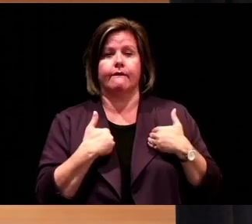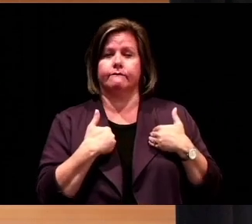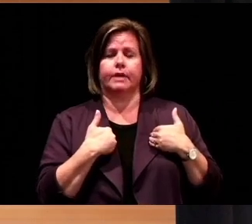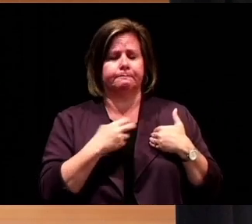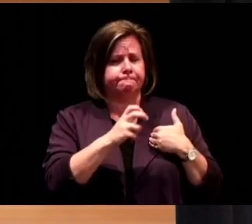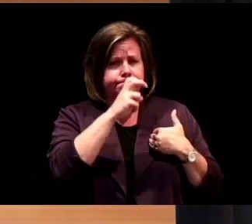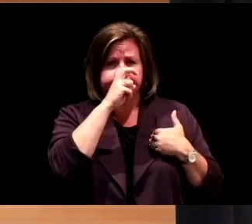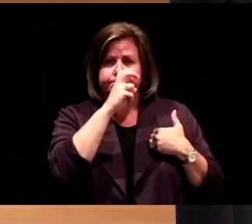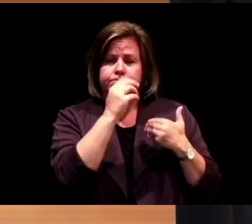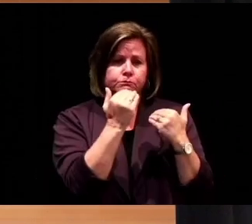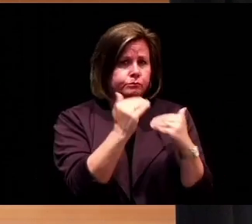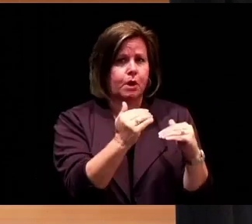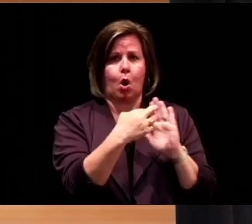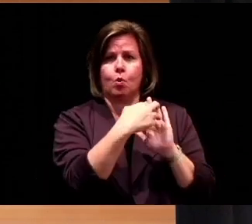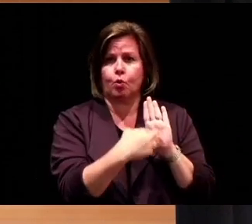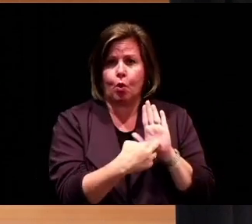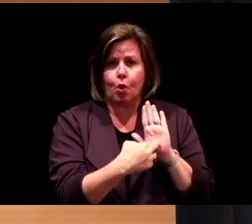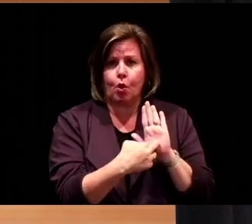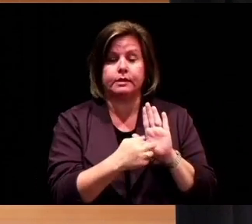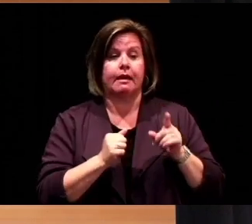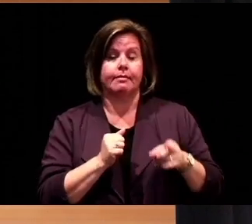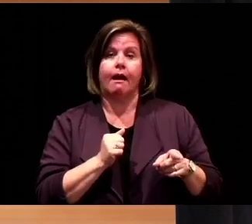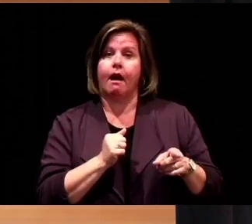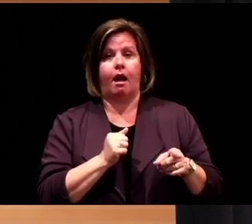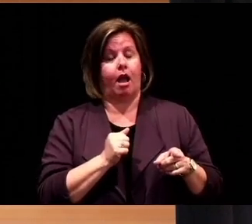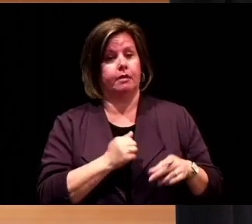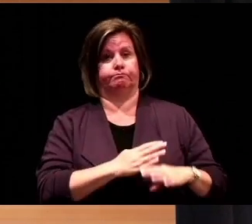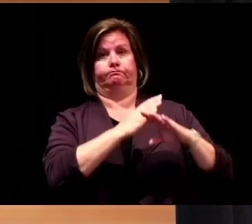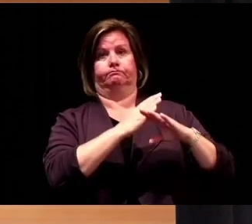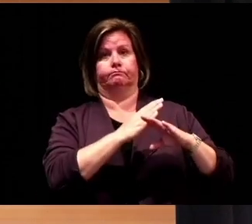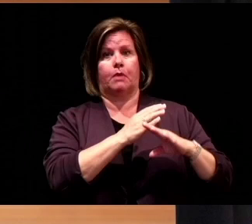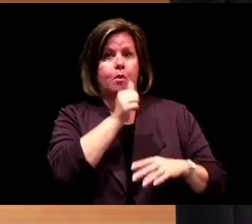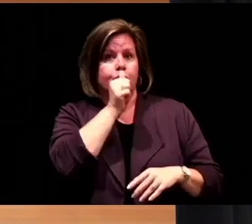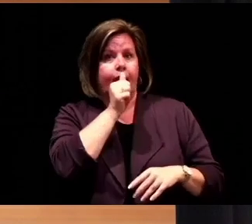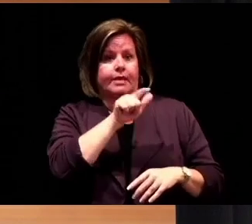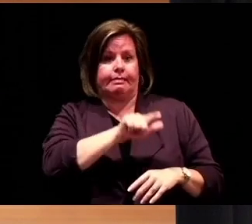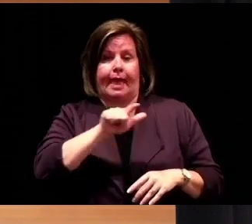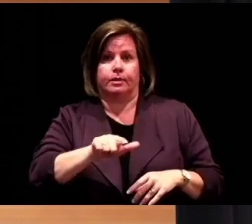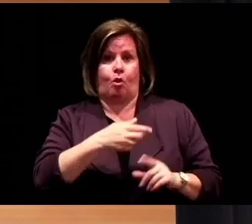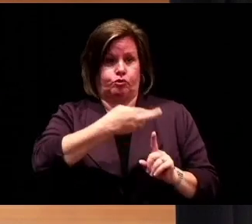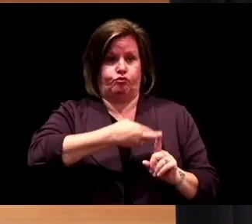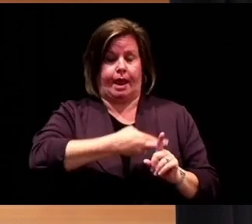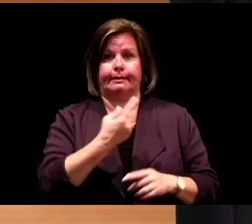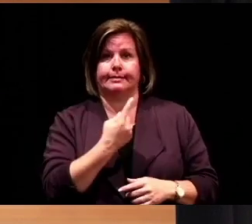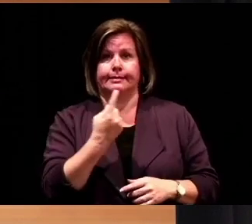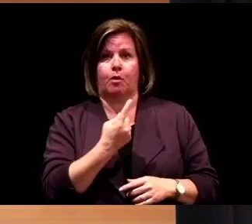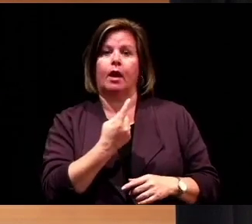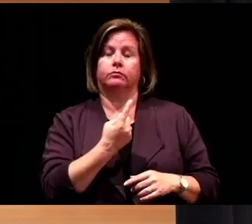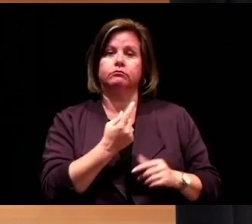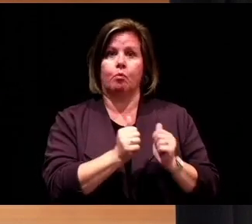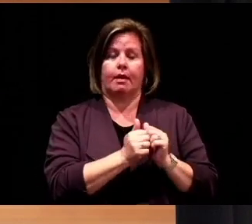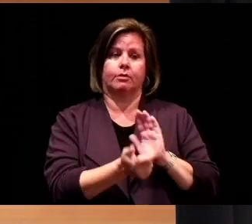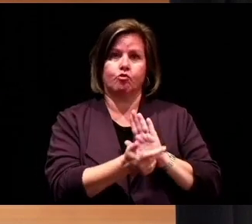us kind of soon. This is a new frontier. There's no case law, and hopefully this will go